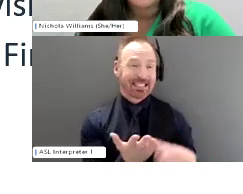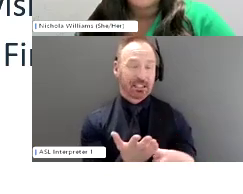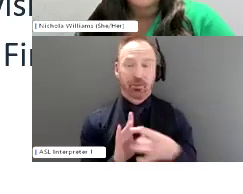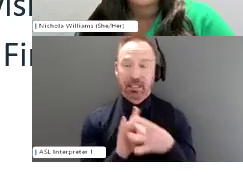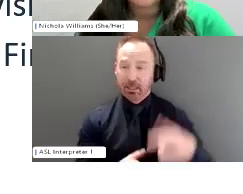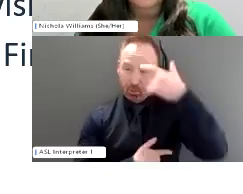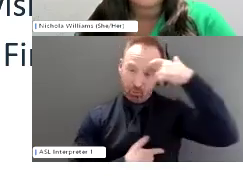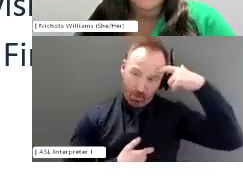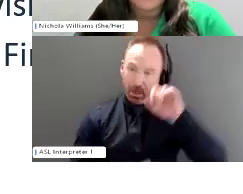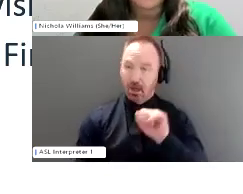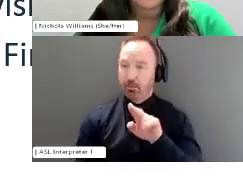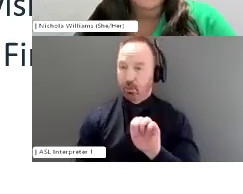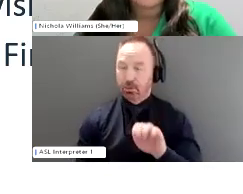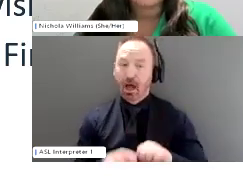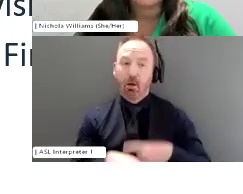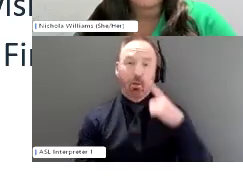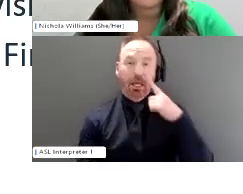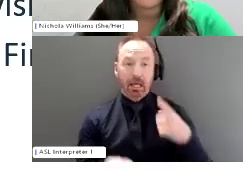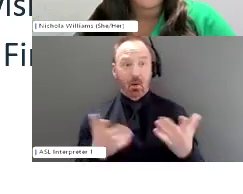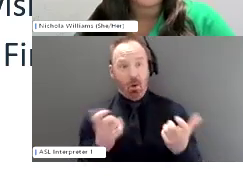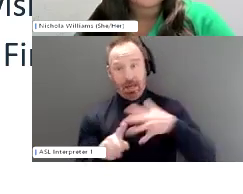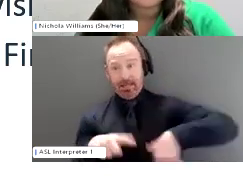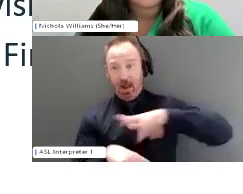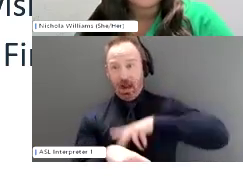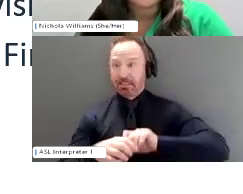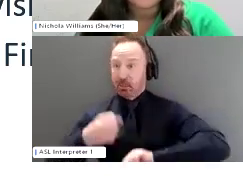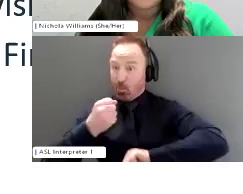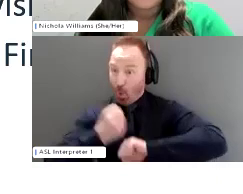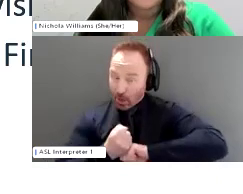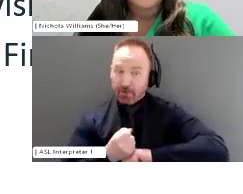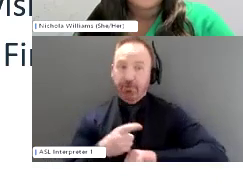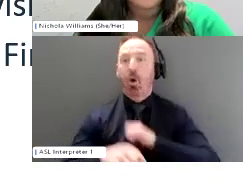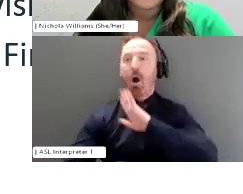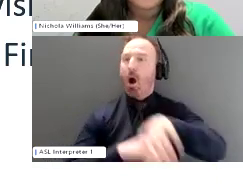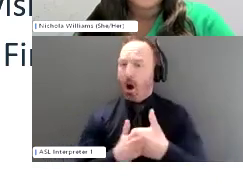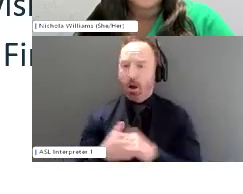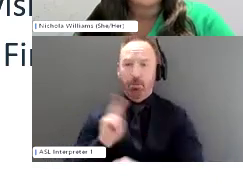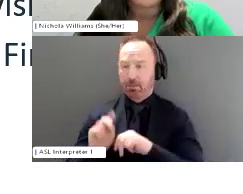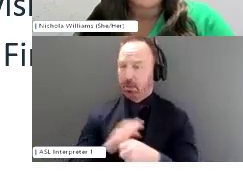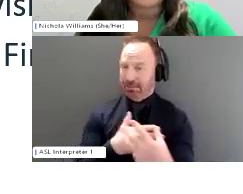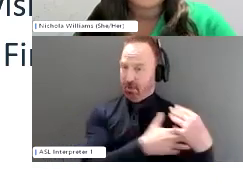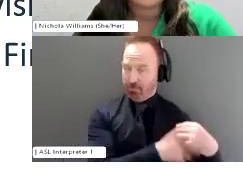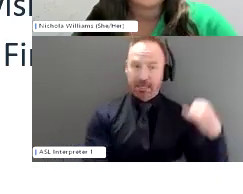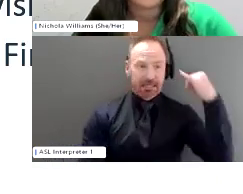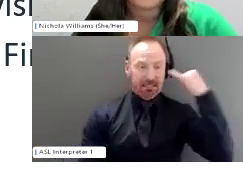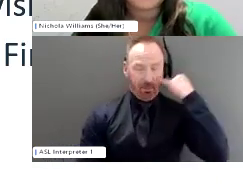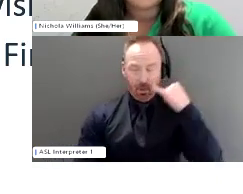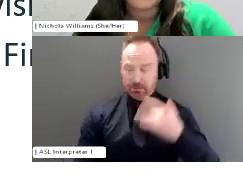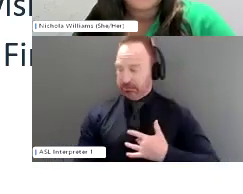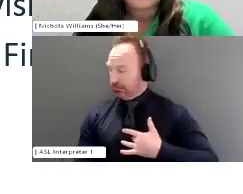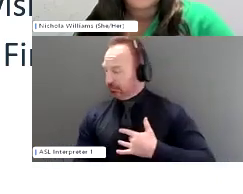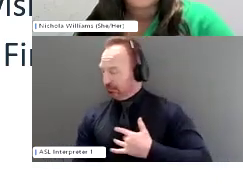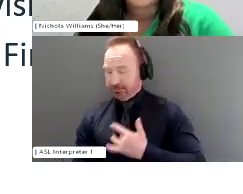We aim to create a supportive and respectful environment for all participants. If at any point you feel uncomfortable, please feel free to